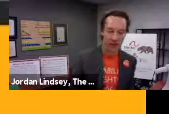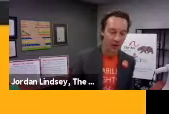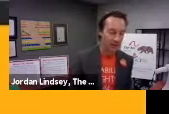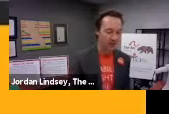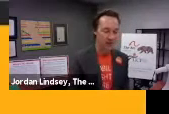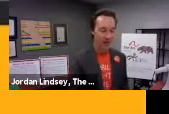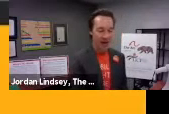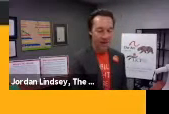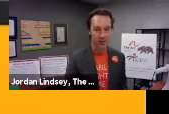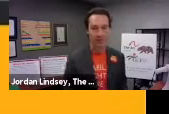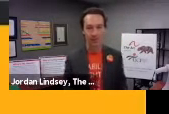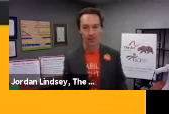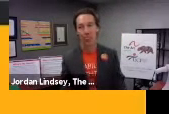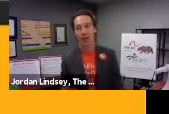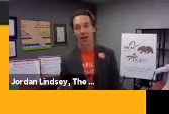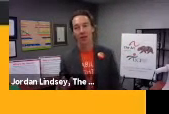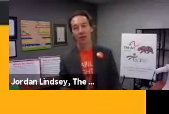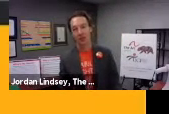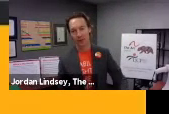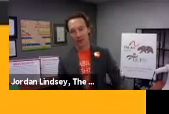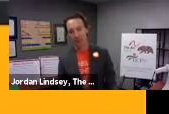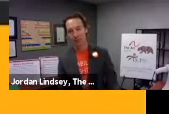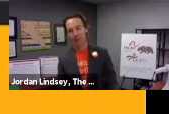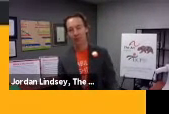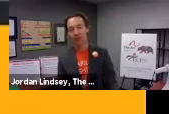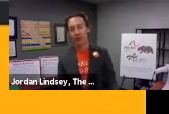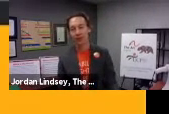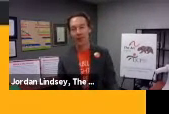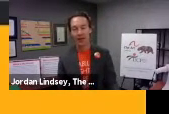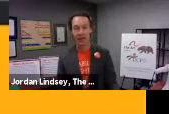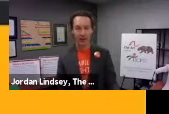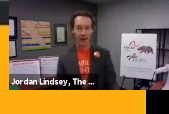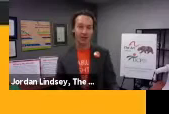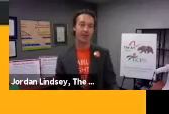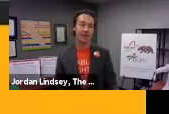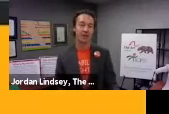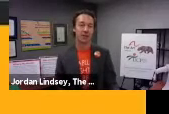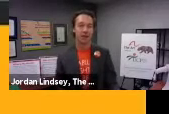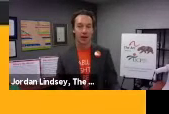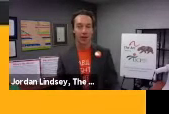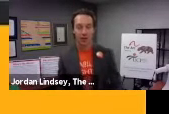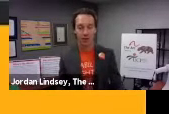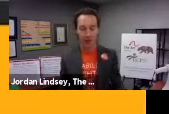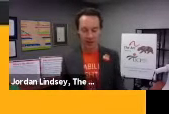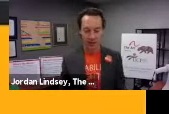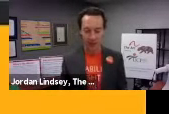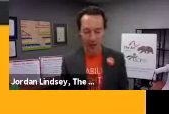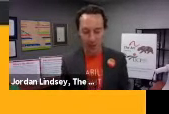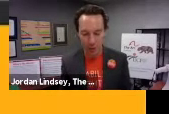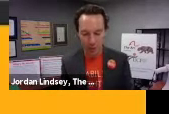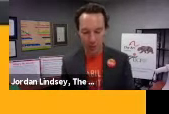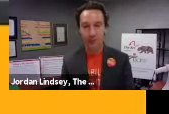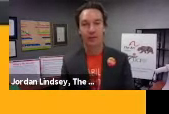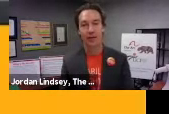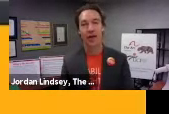to kick off this day of advocacy, not just fun, something pretty dang exciting, guys. There is a